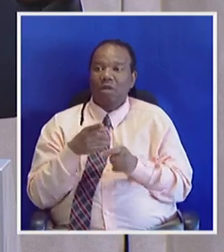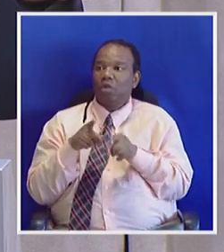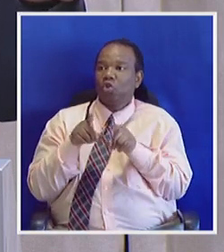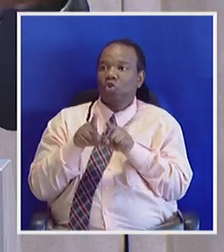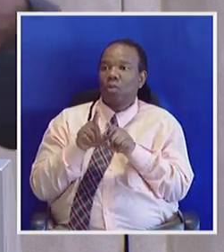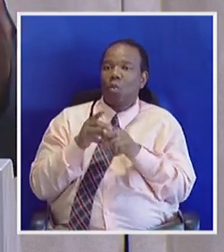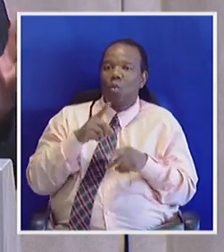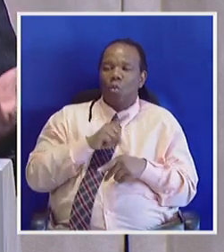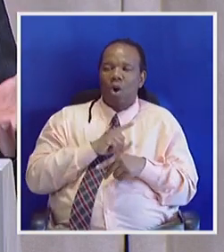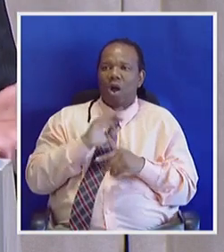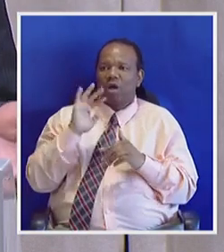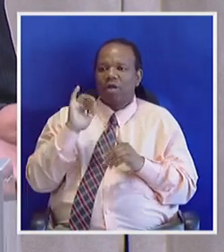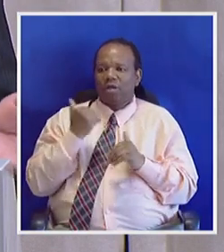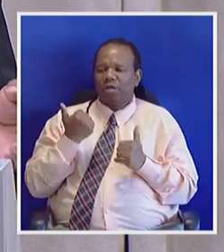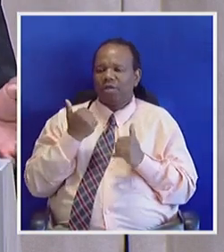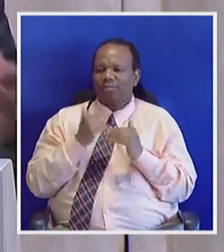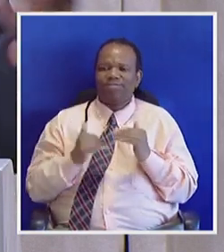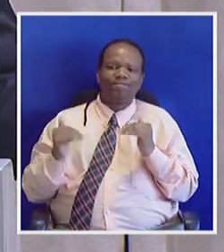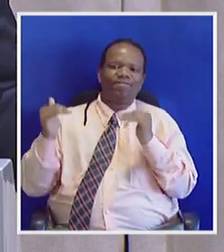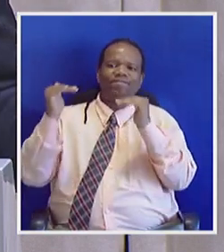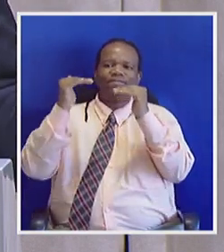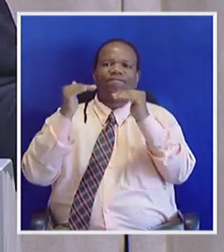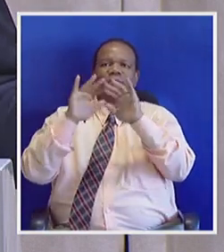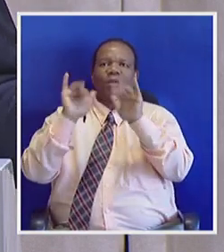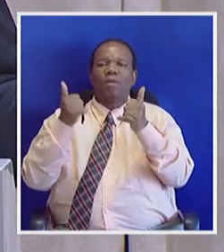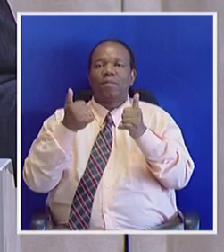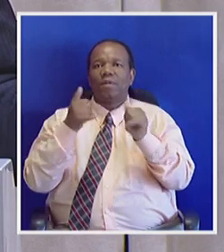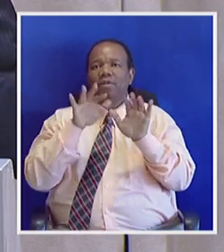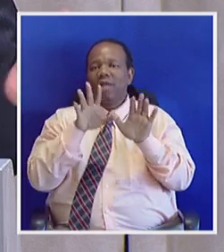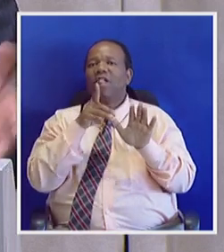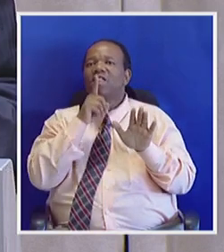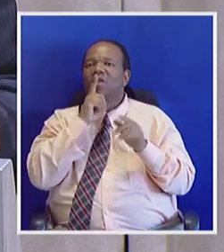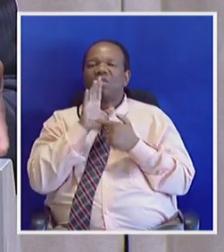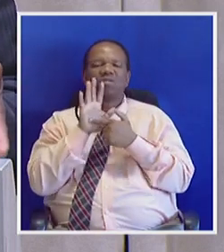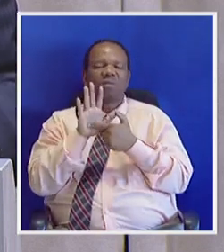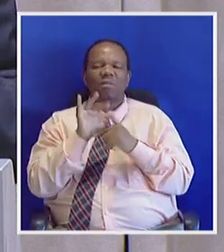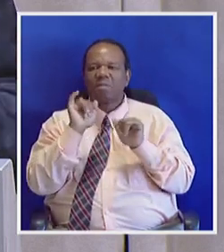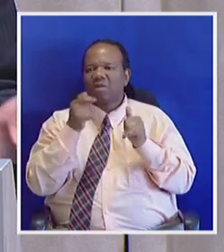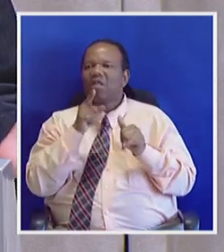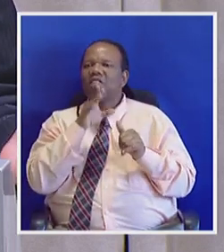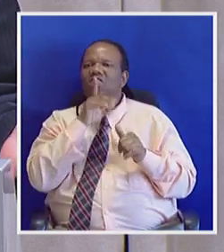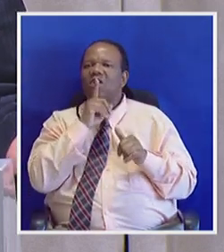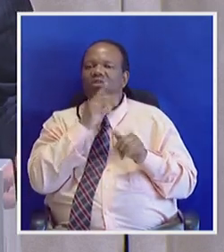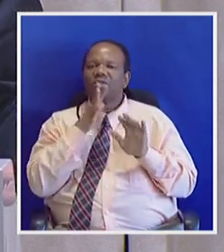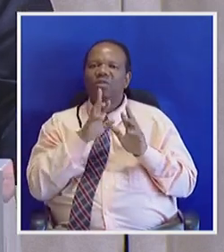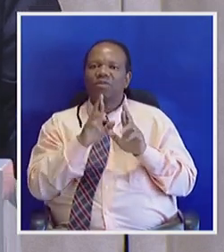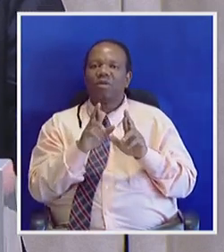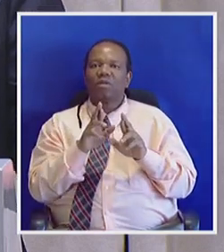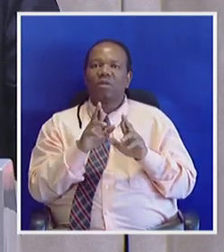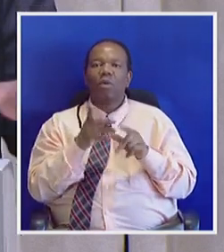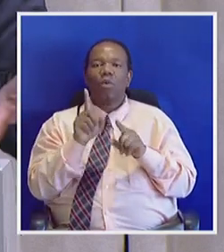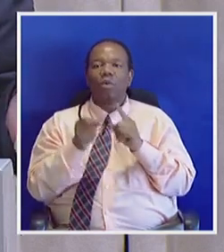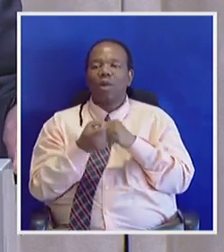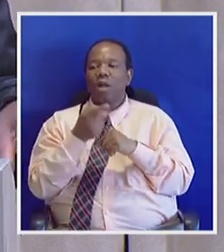level? We could have set the minimum wage at 10,000 rand. And if we had, many people would have lost their